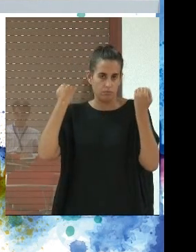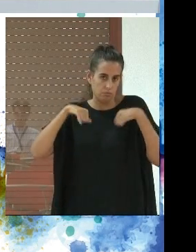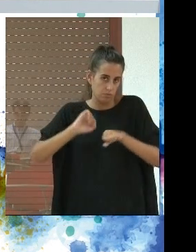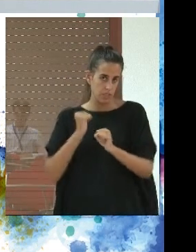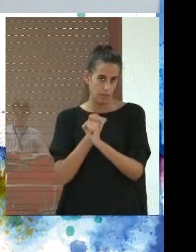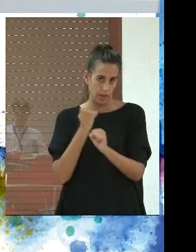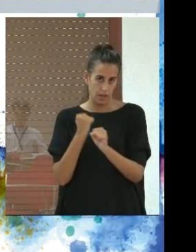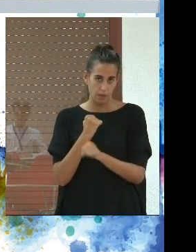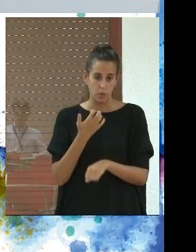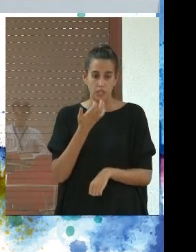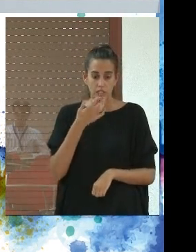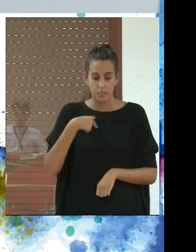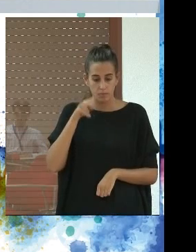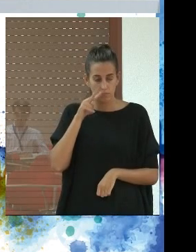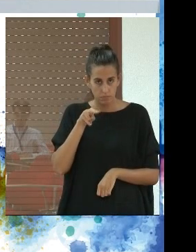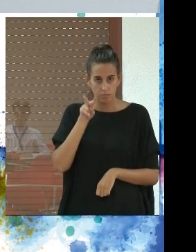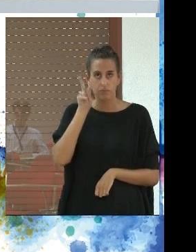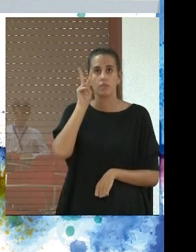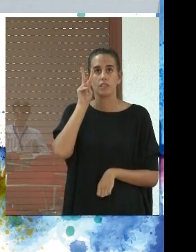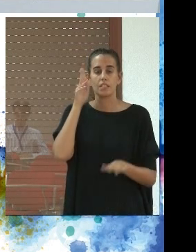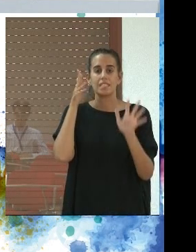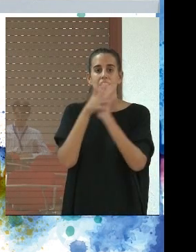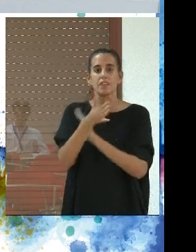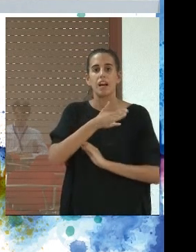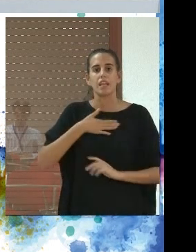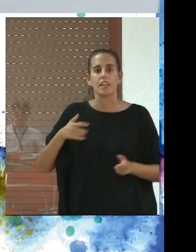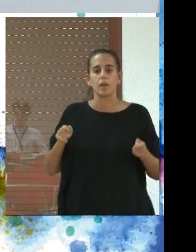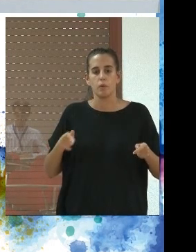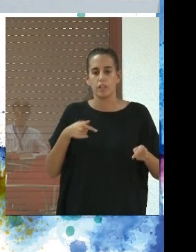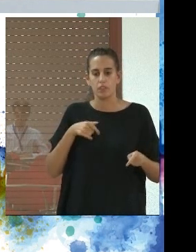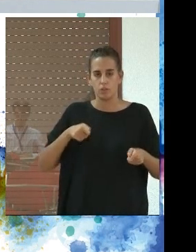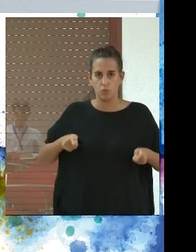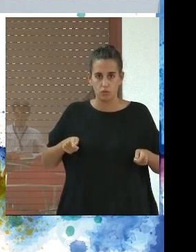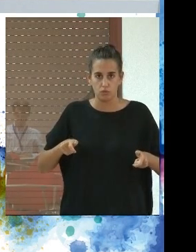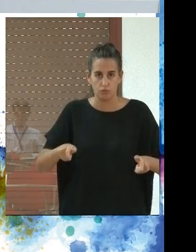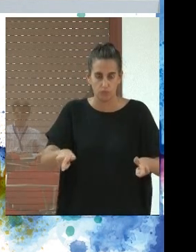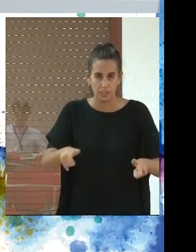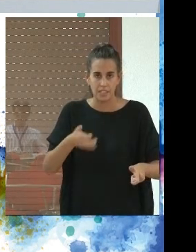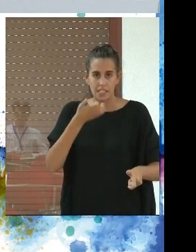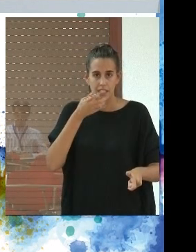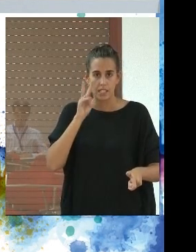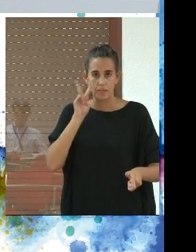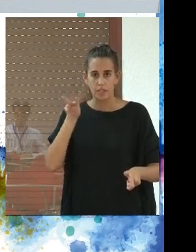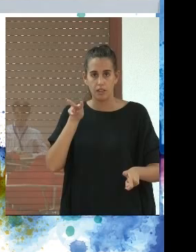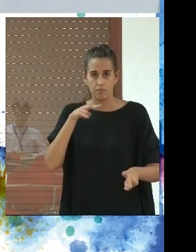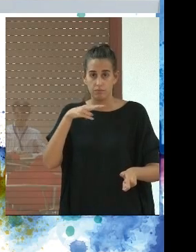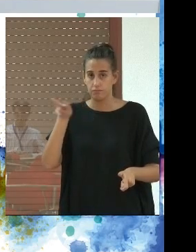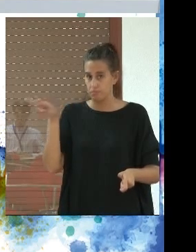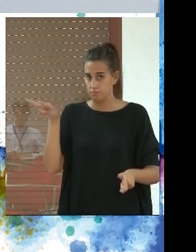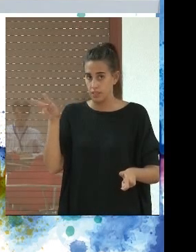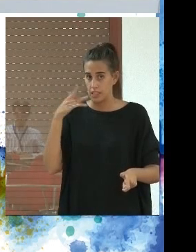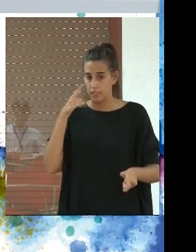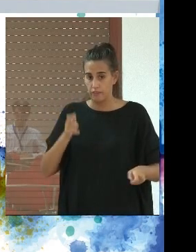where are they looking at, and everything is coded. If they're looking up, they want the wheelchair to move